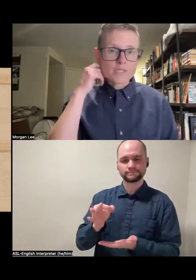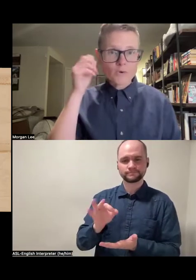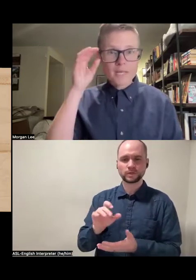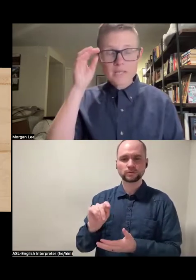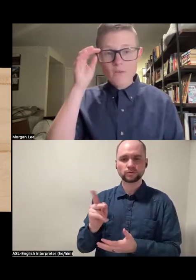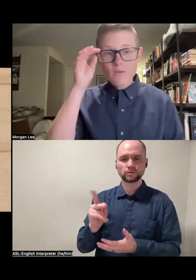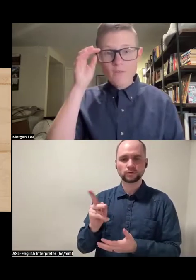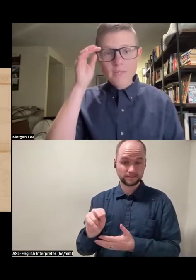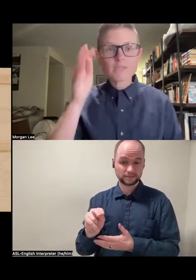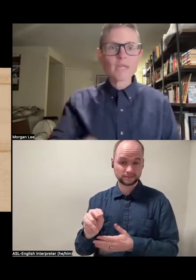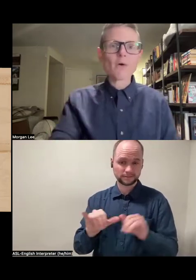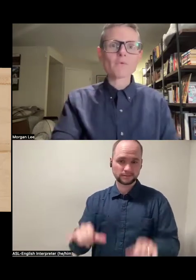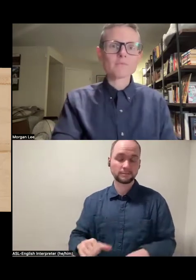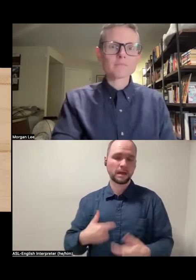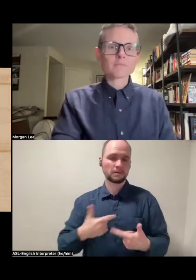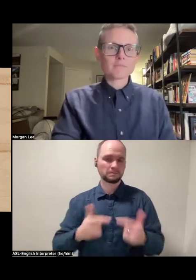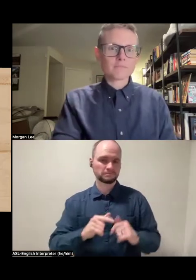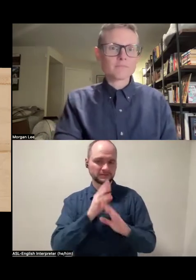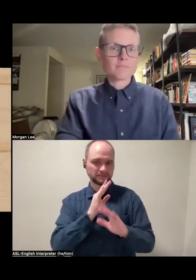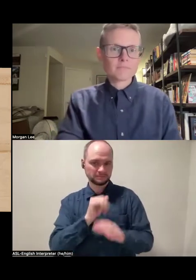will voice for myself in this video.